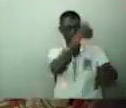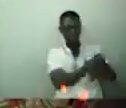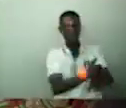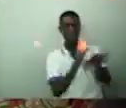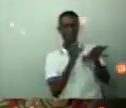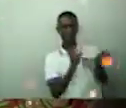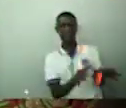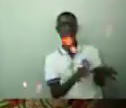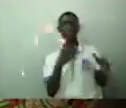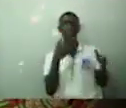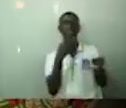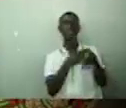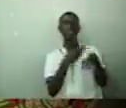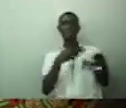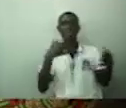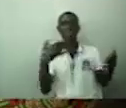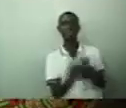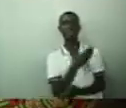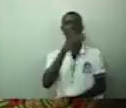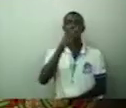city is called the New Jerusalem.